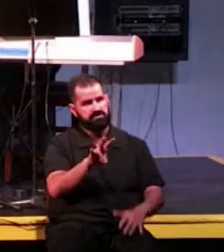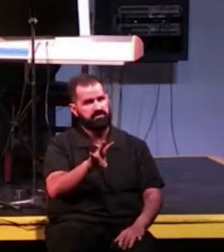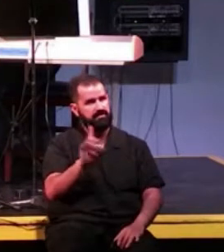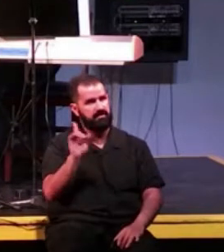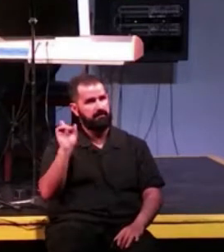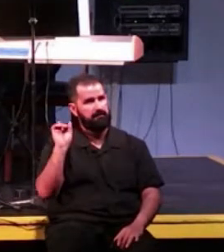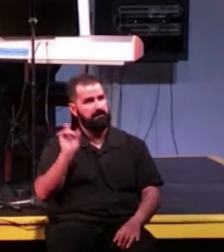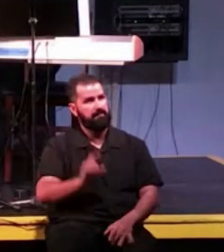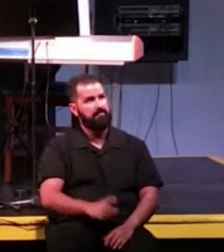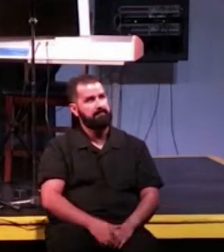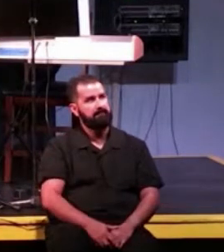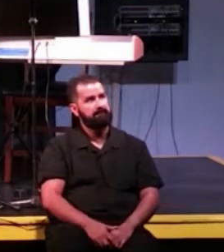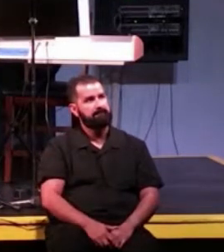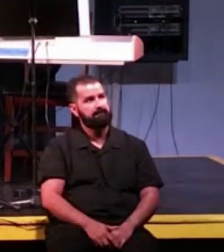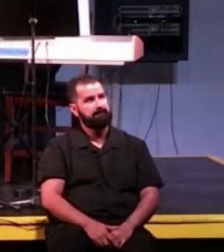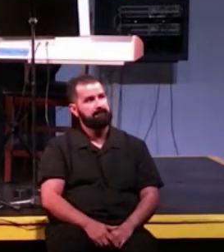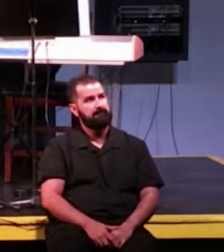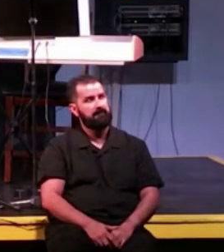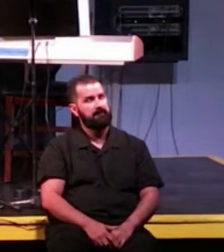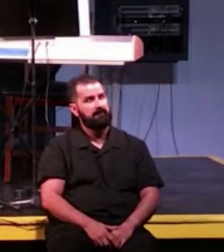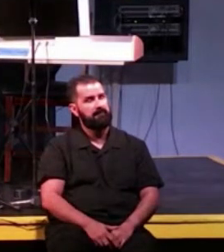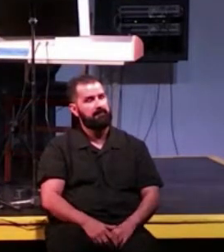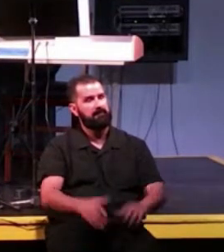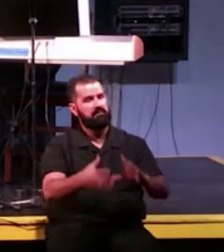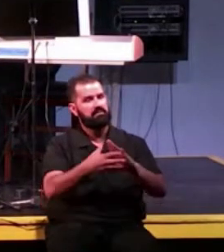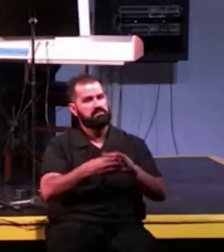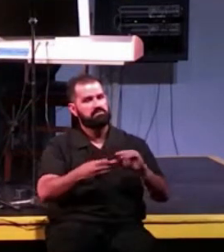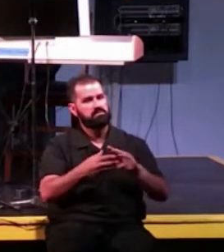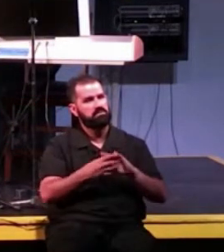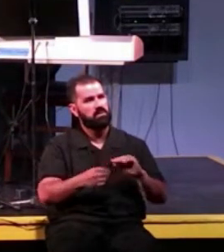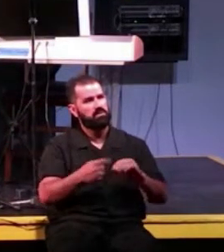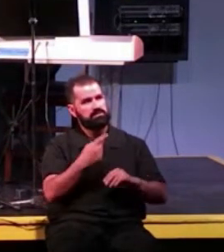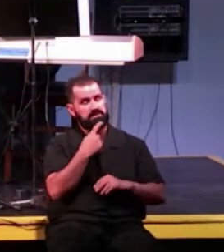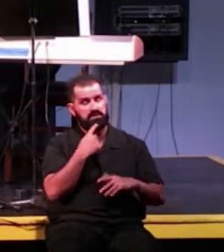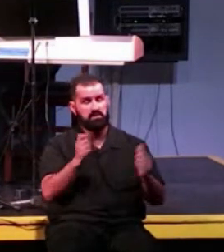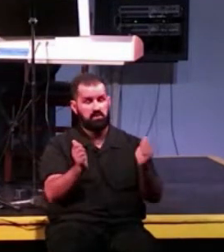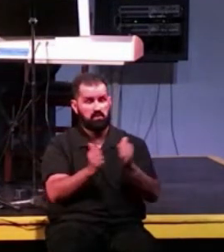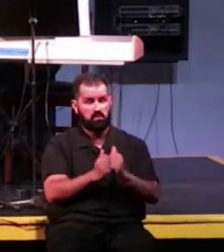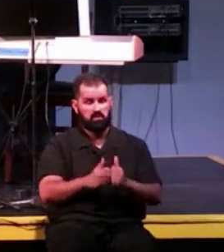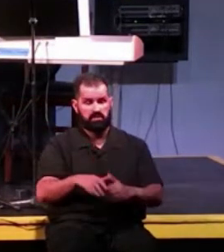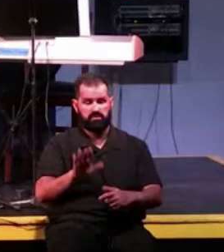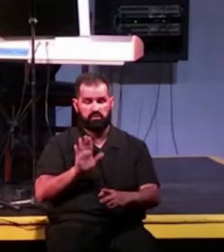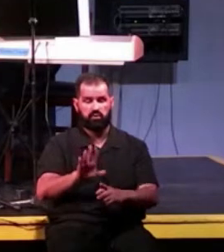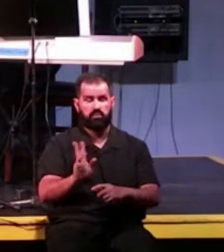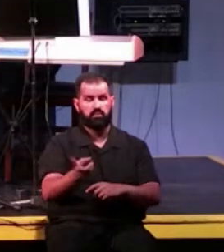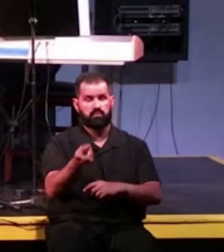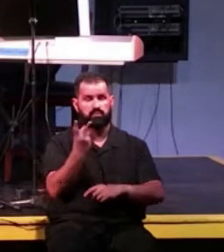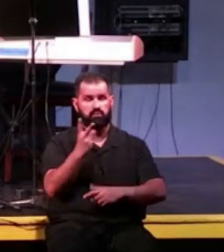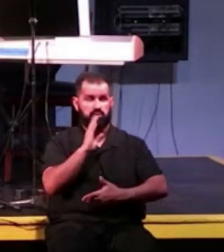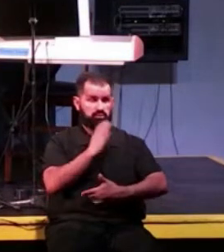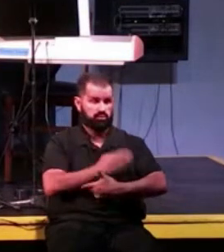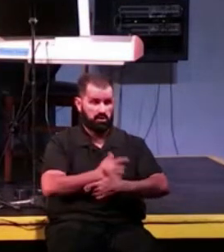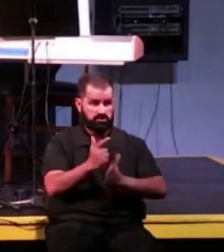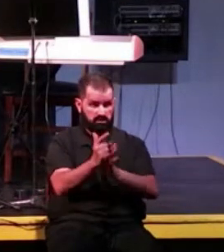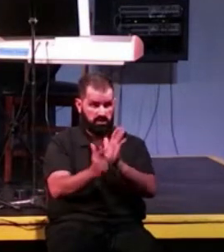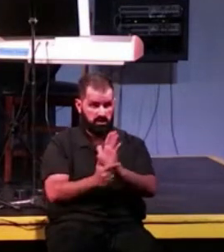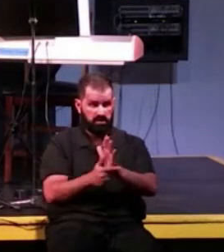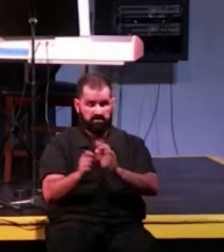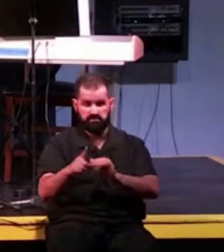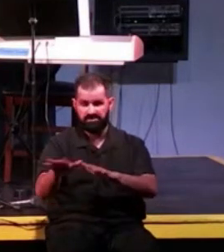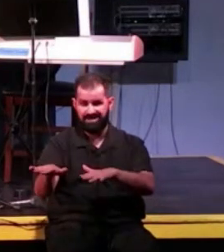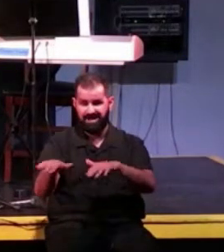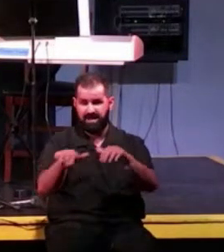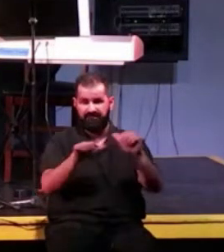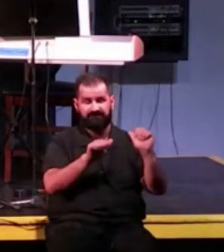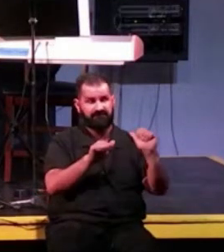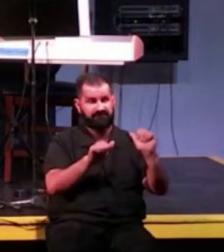10. The Bible says, with her two daughters-in-law, she left the place where she had been living and